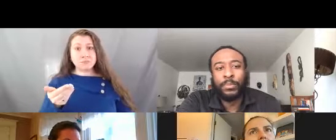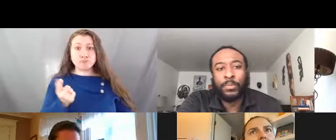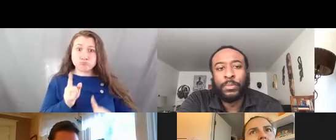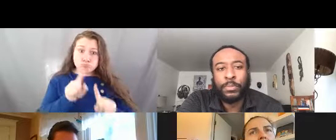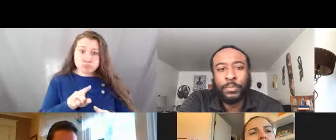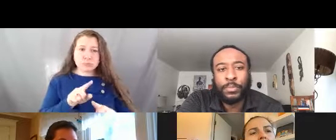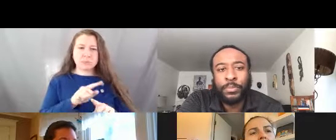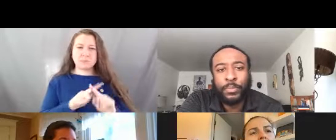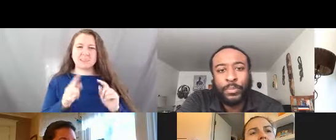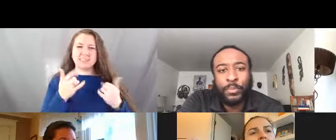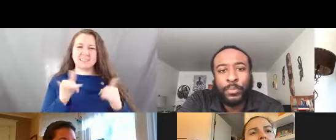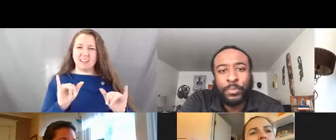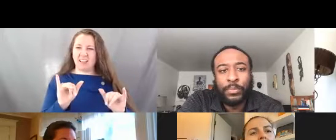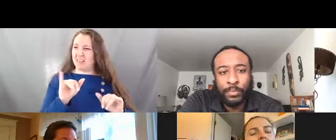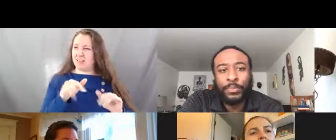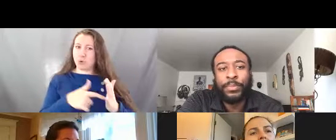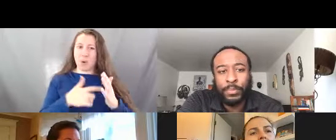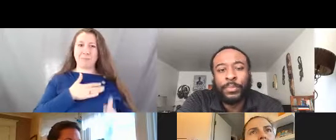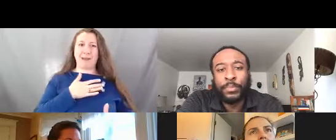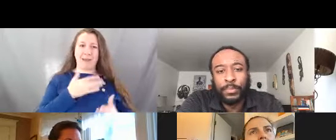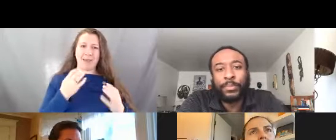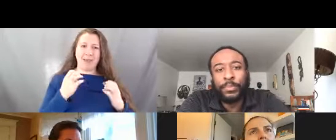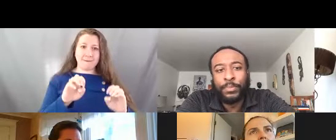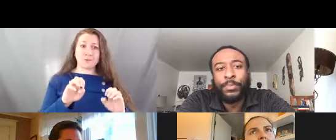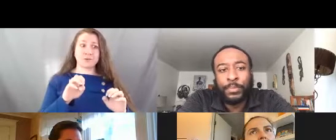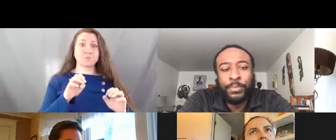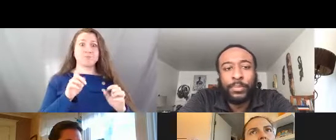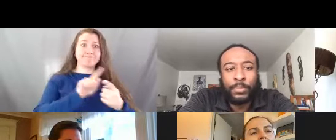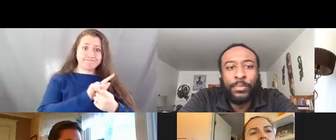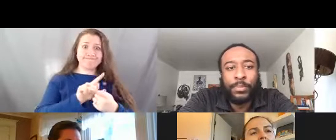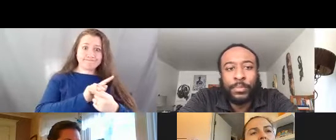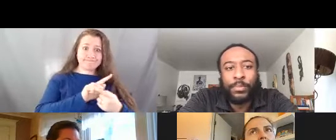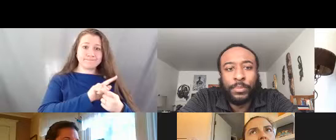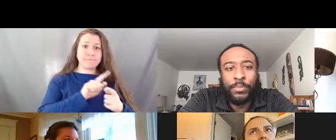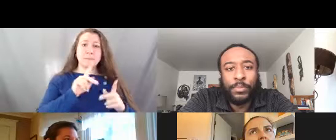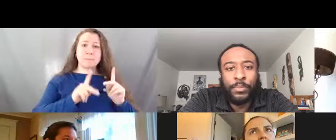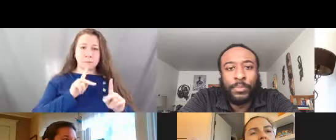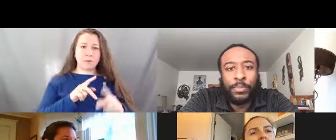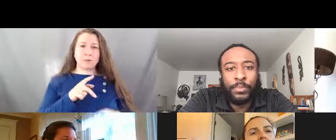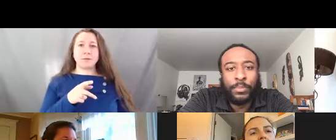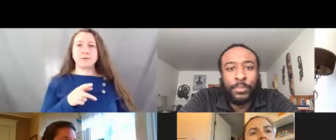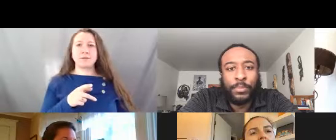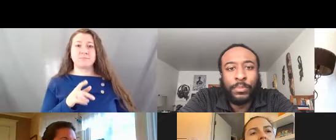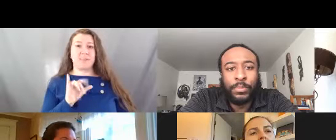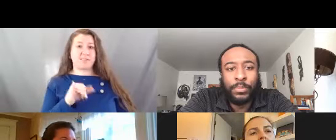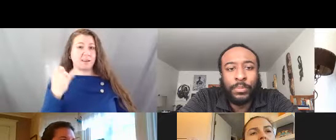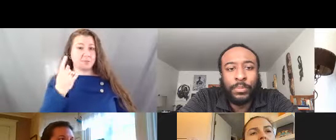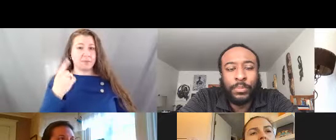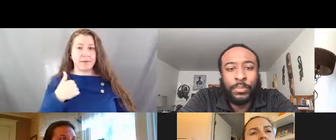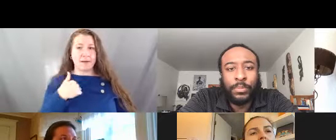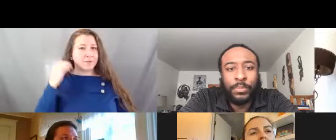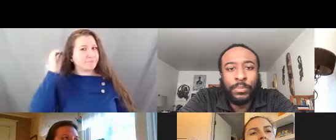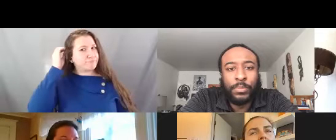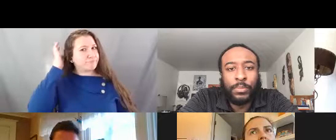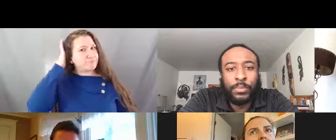you have to still make the effort to go and introduce yourself and network with people. And that is something that I've learned. I think that's just a